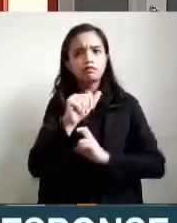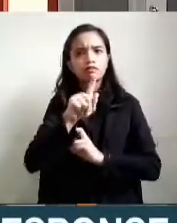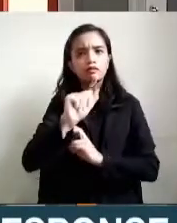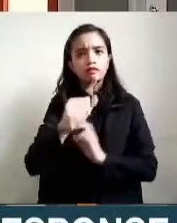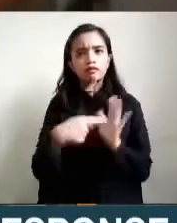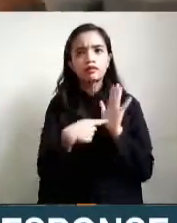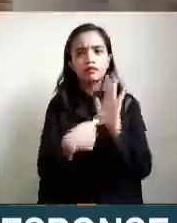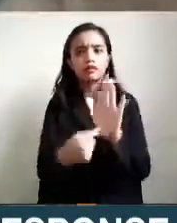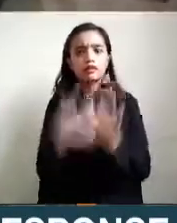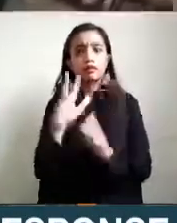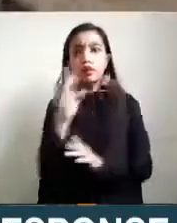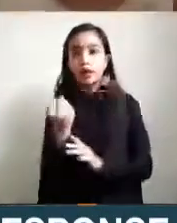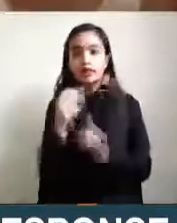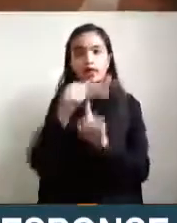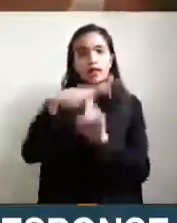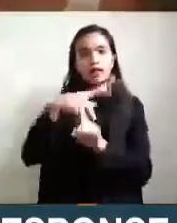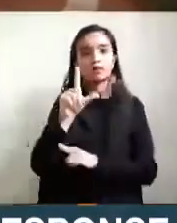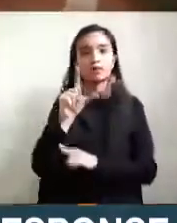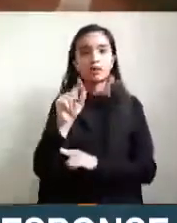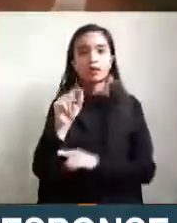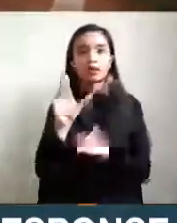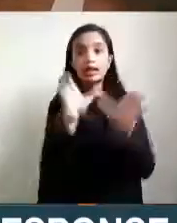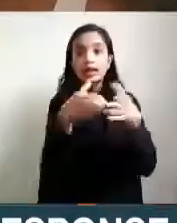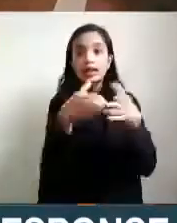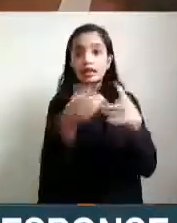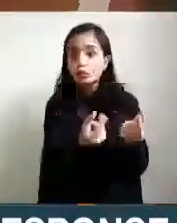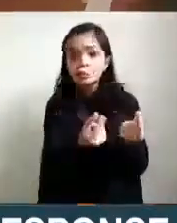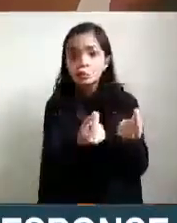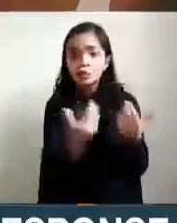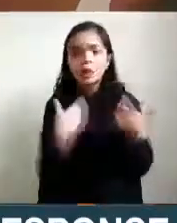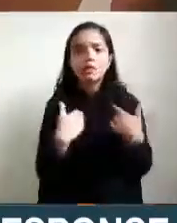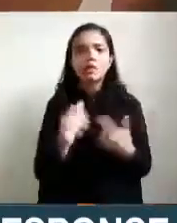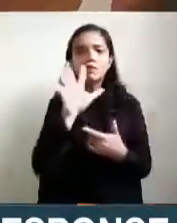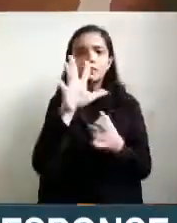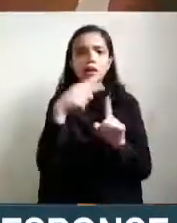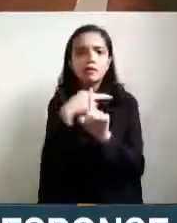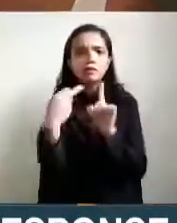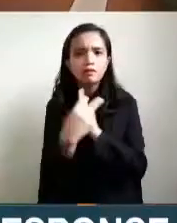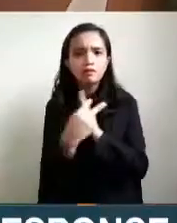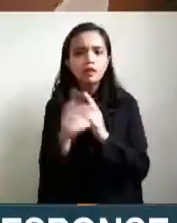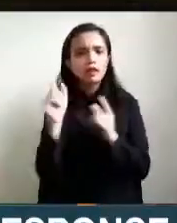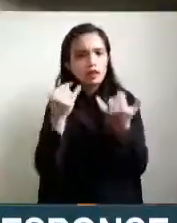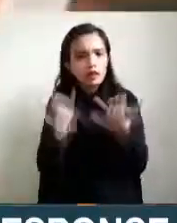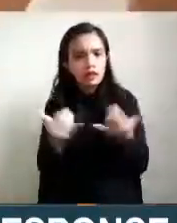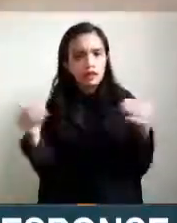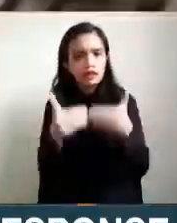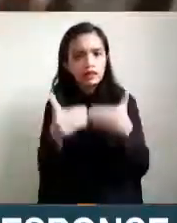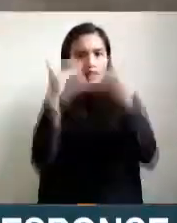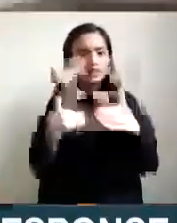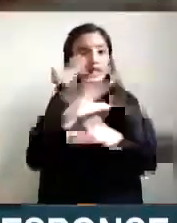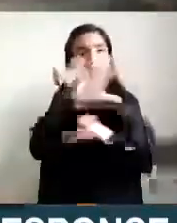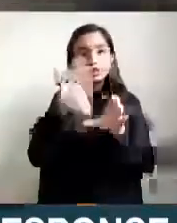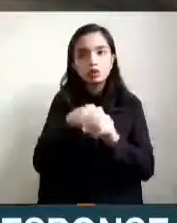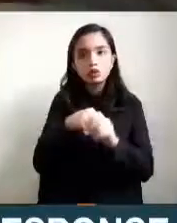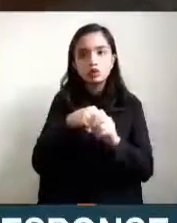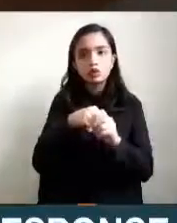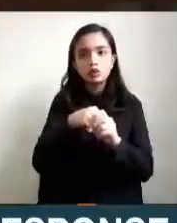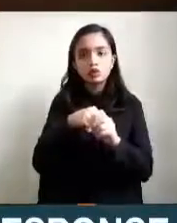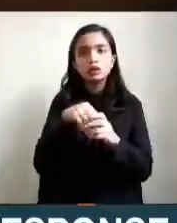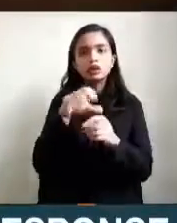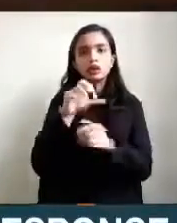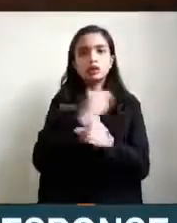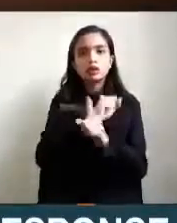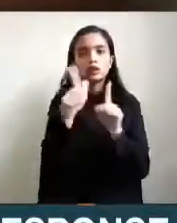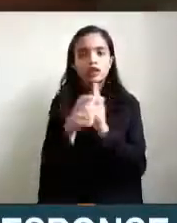April 20. That group is currently looking at 5 aspects of the current lockdown, including social, economic, and health